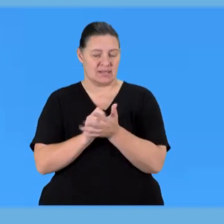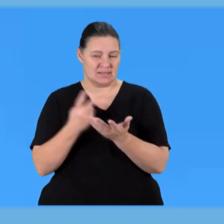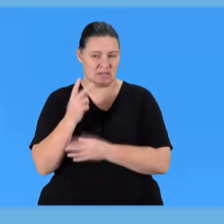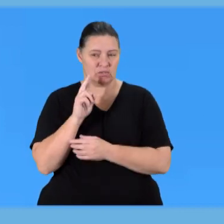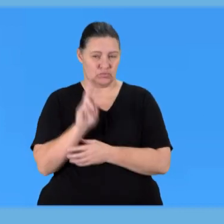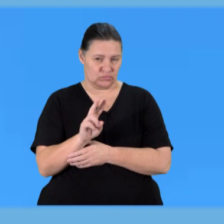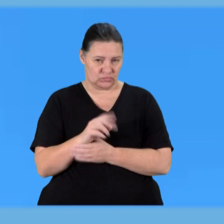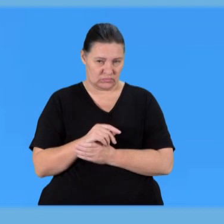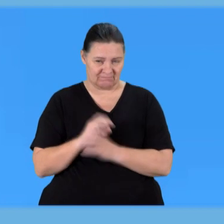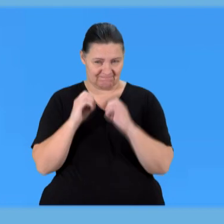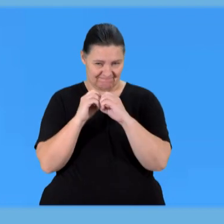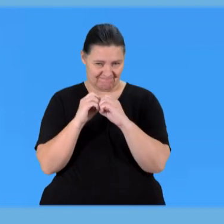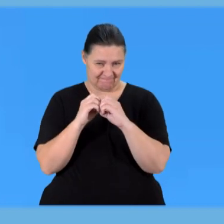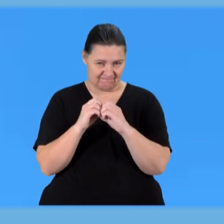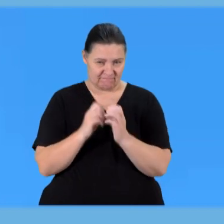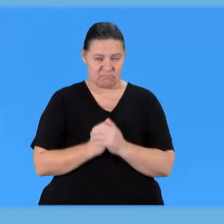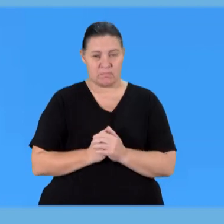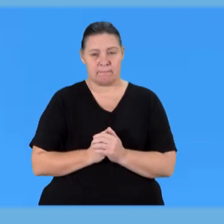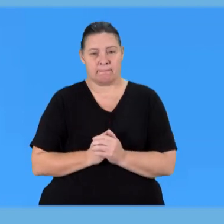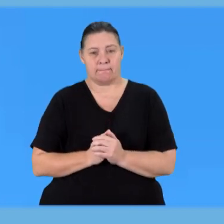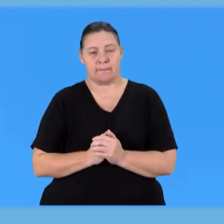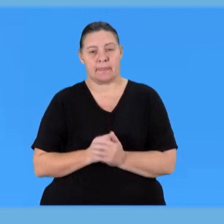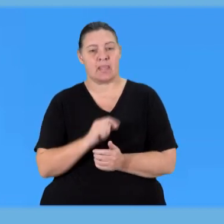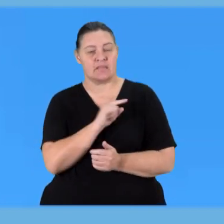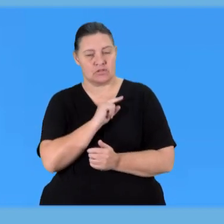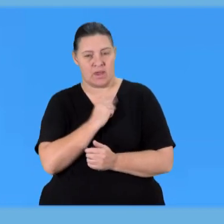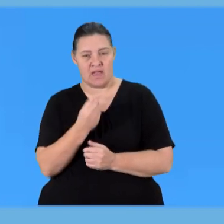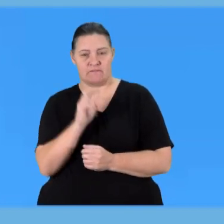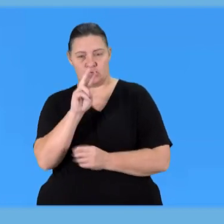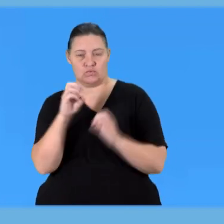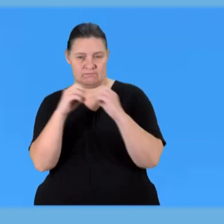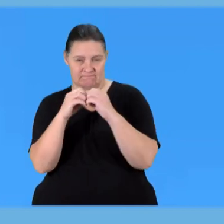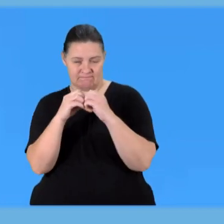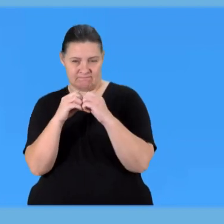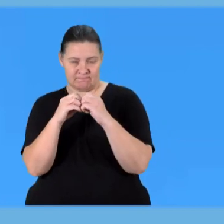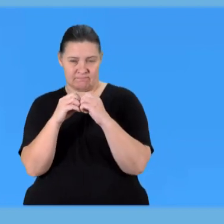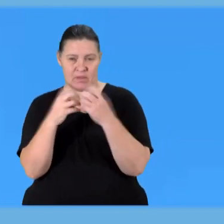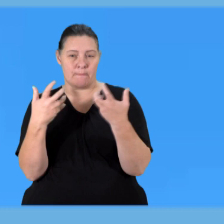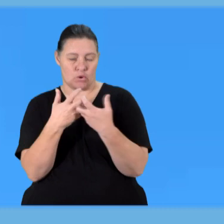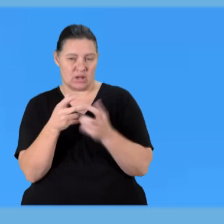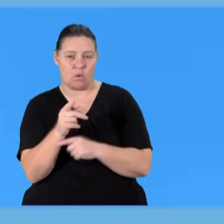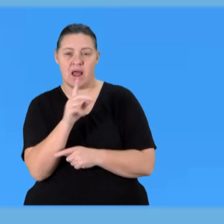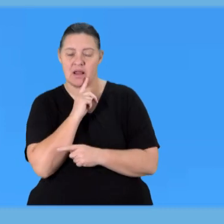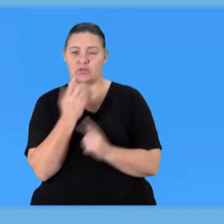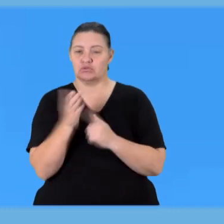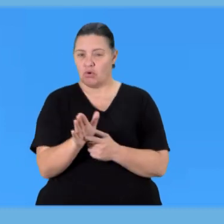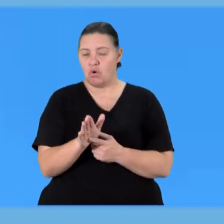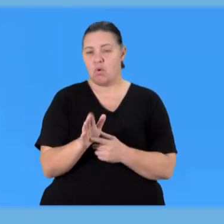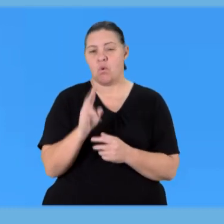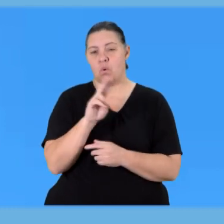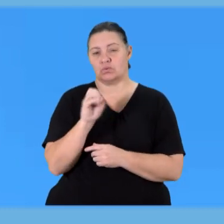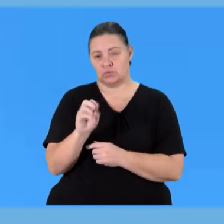as two. Remember, oxygen must be written as two. So that's why I have two circles that are chemically bonded together to show that it's